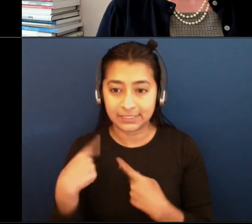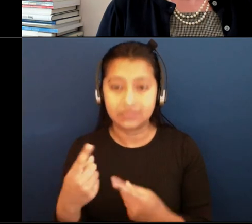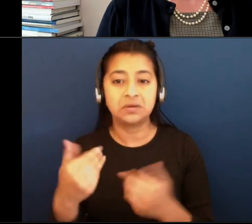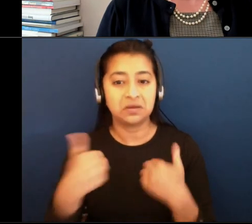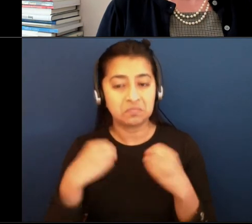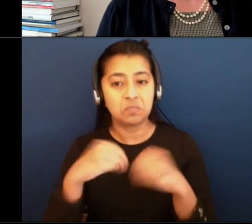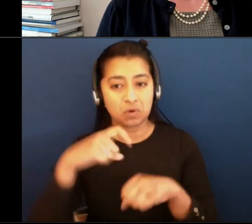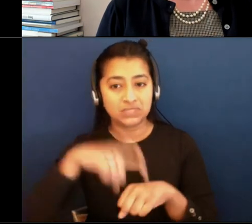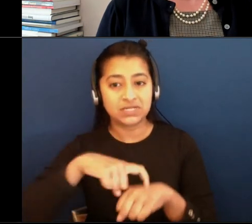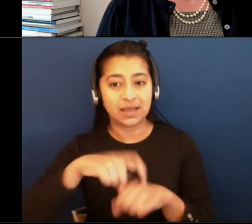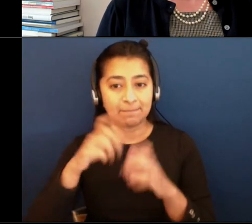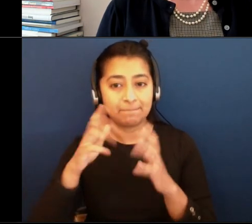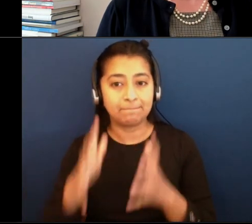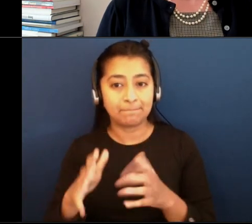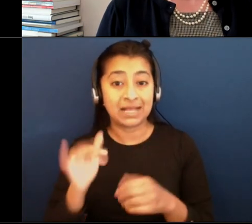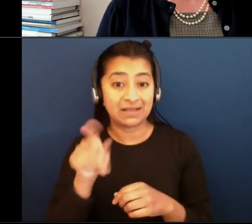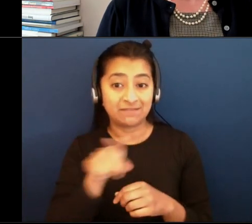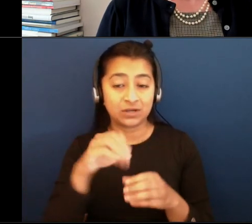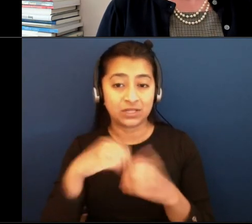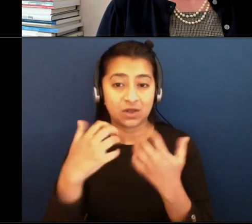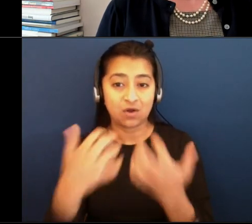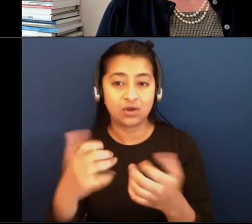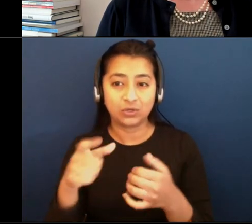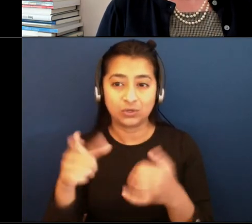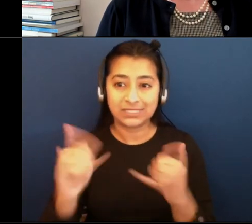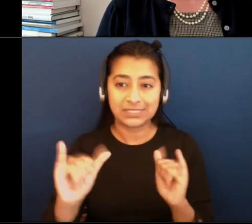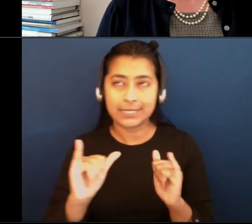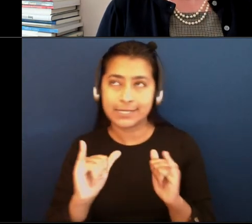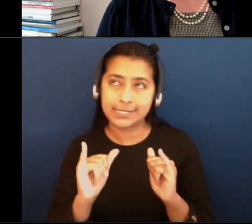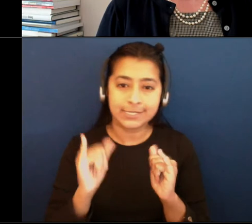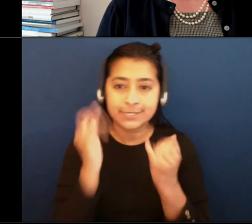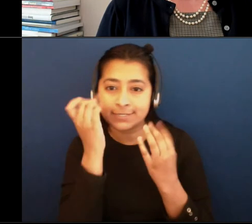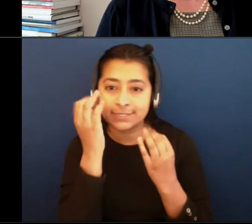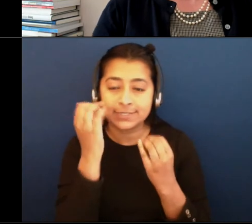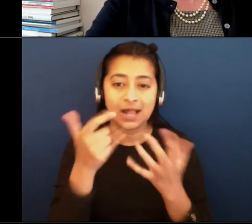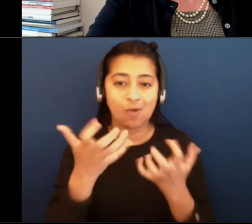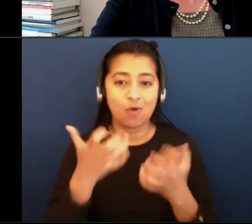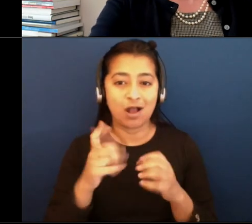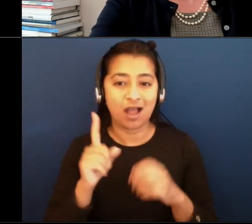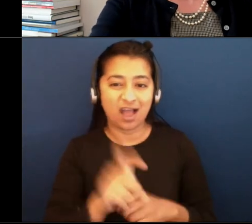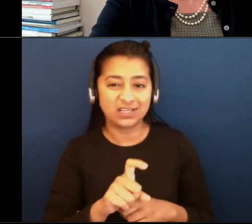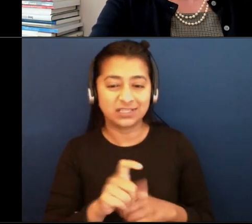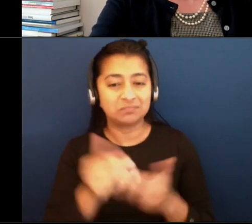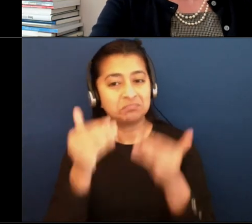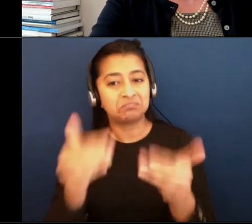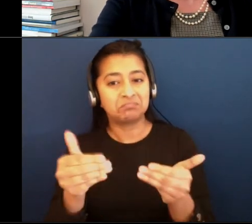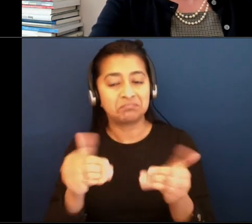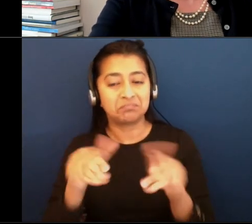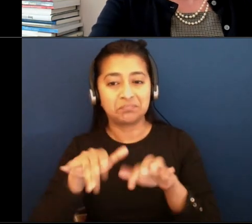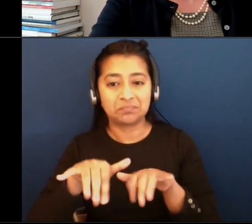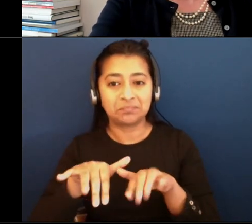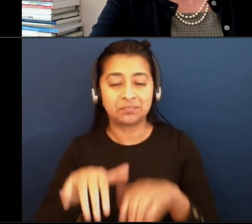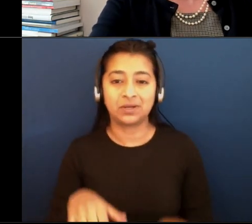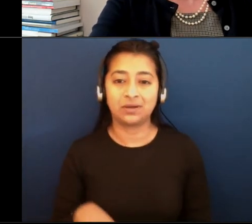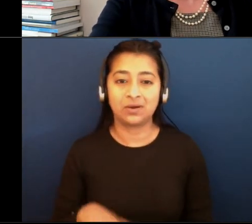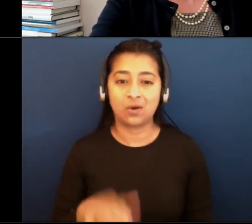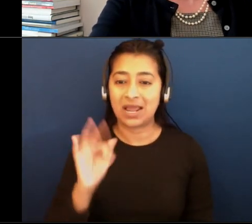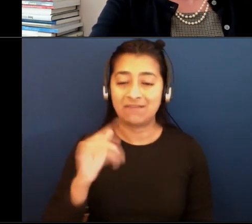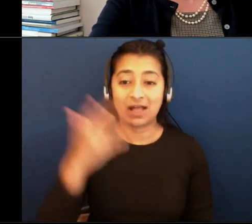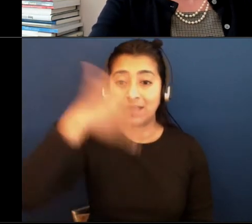so if you are in the audience, you know, and you still have a burning question you would like to answer, post it, or, you know, if I have somehow missed your